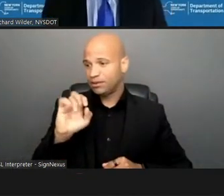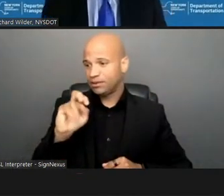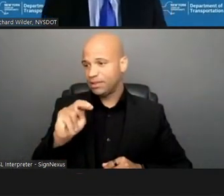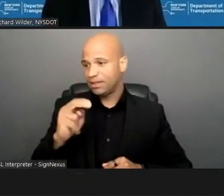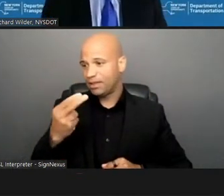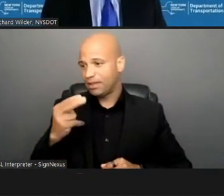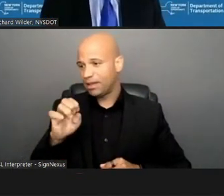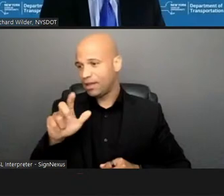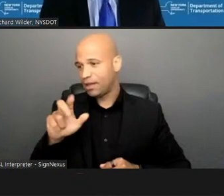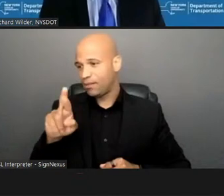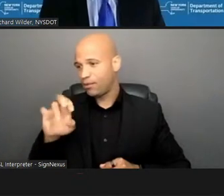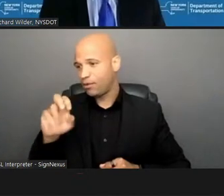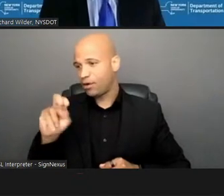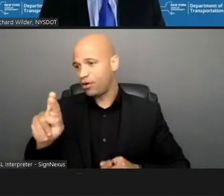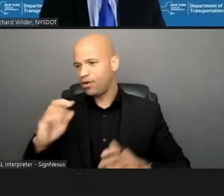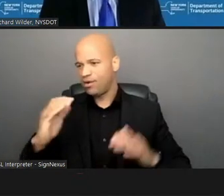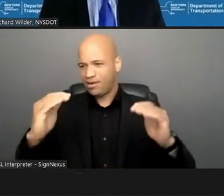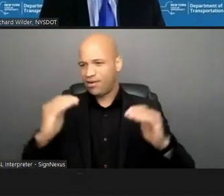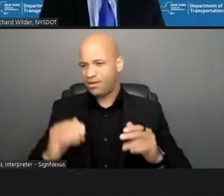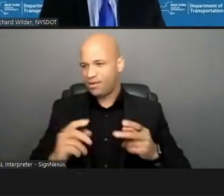Leslie Stevens